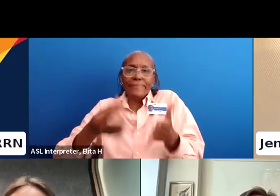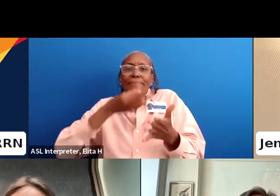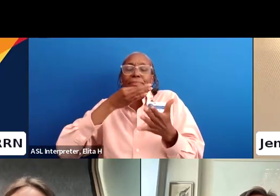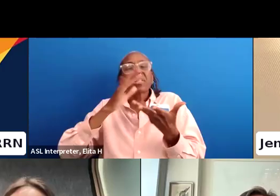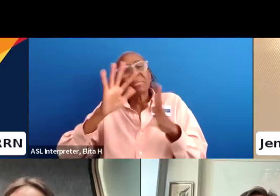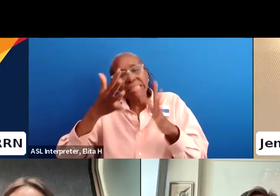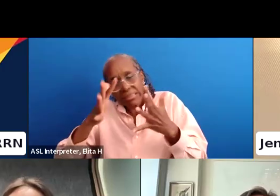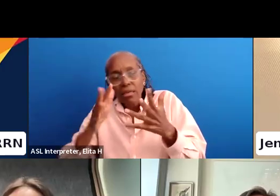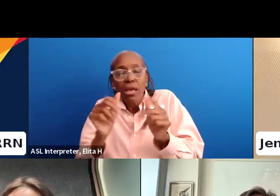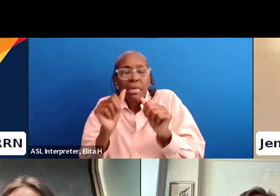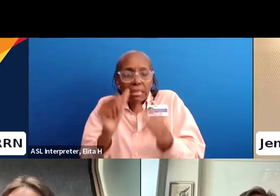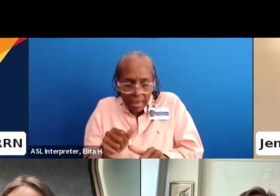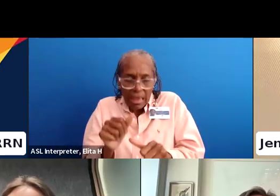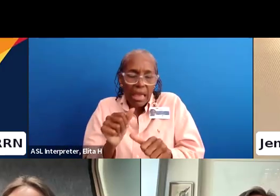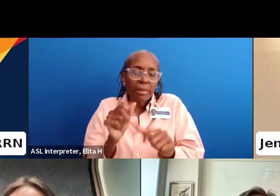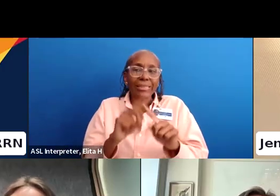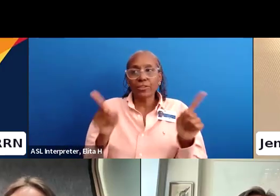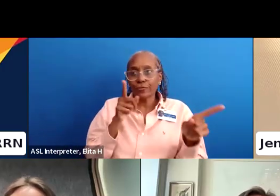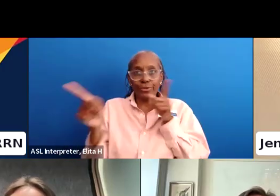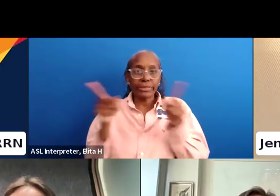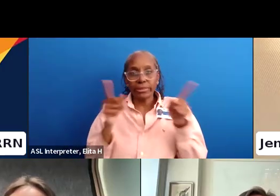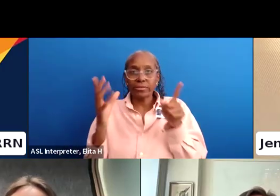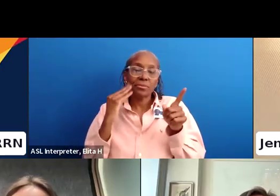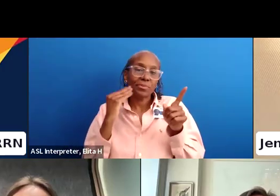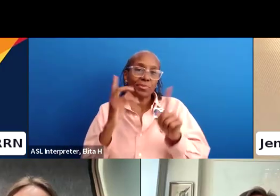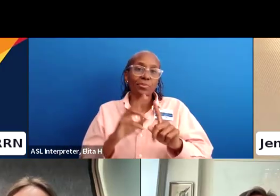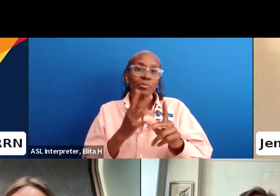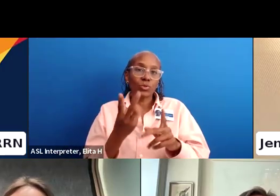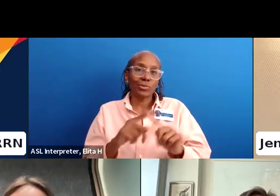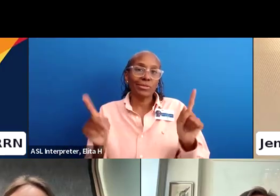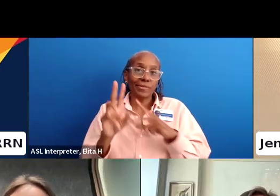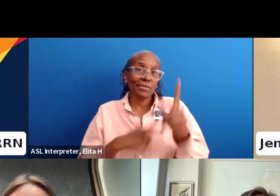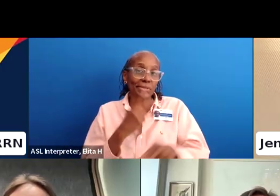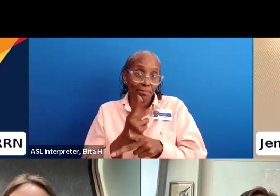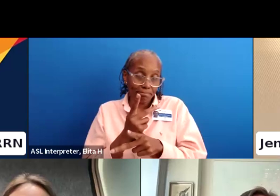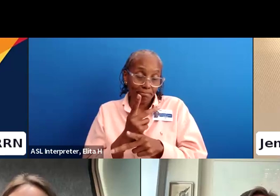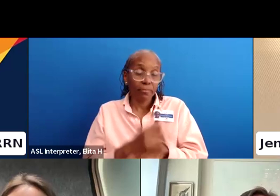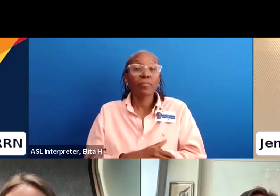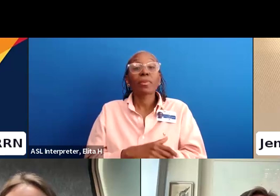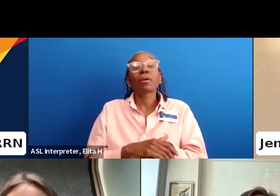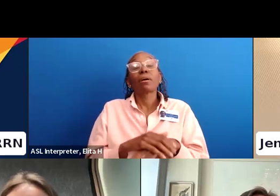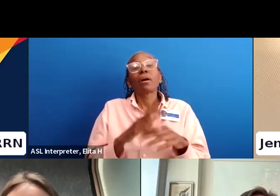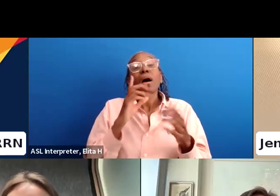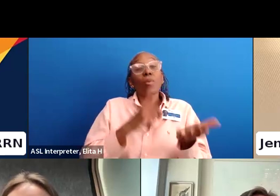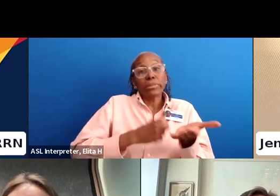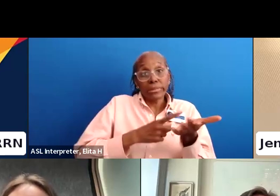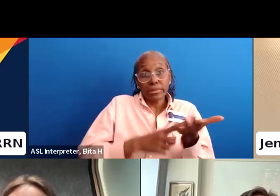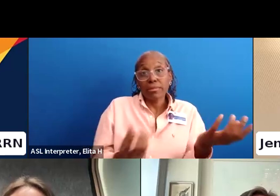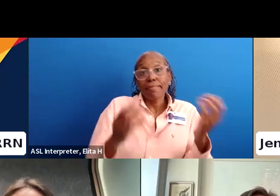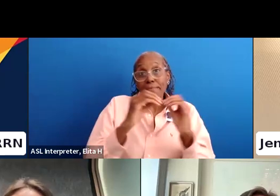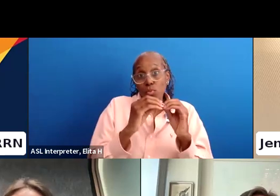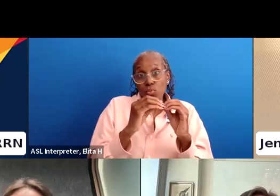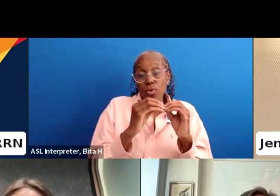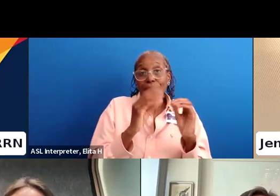that the capabilities can be pretty different between these two types. So I'll go into a little bit more